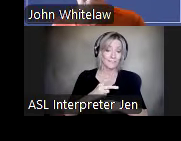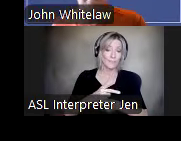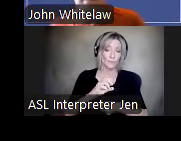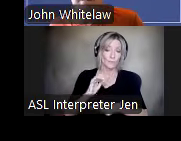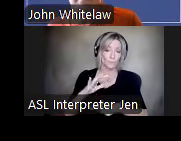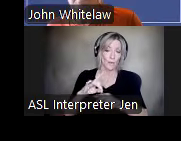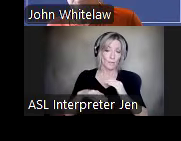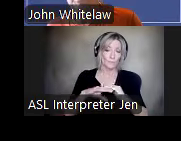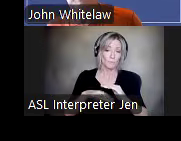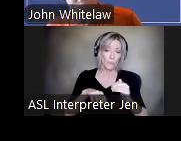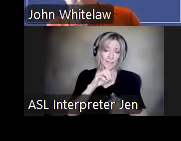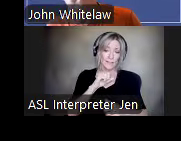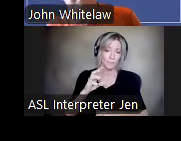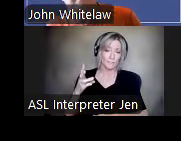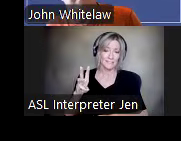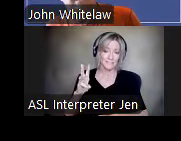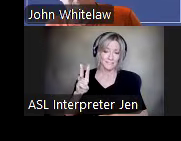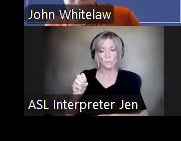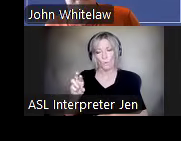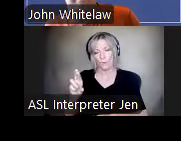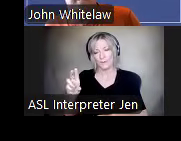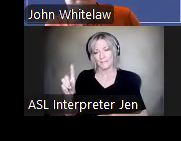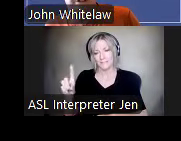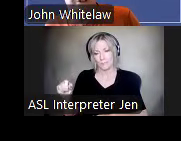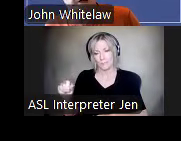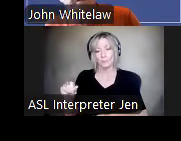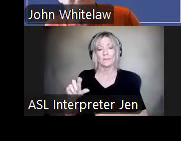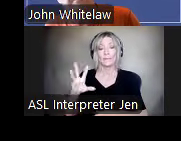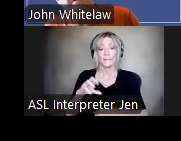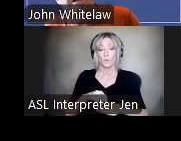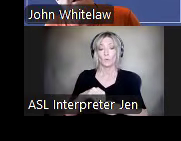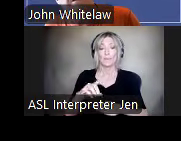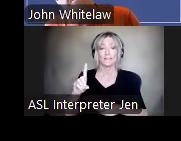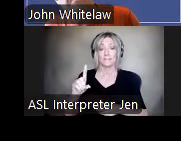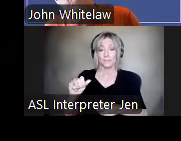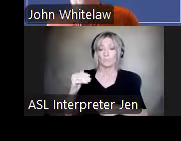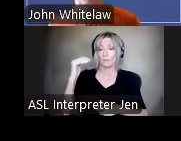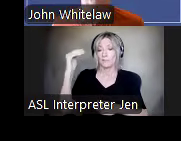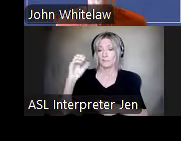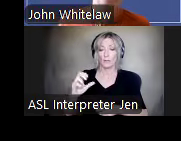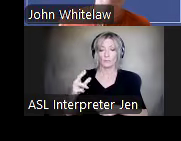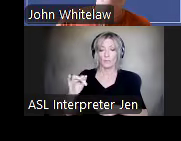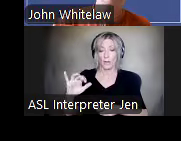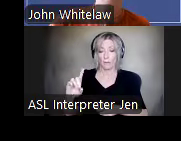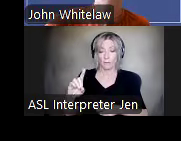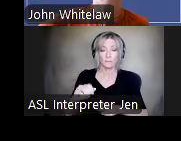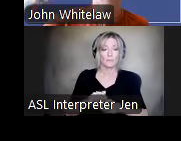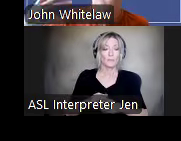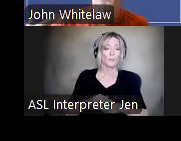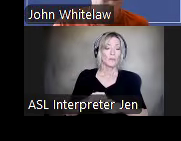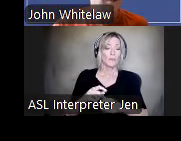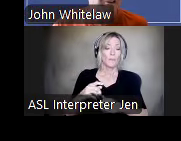16, or disabled, including a disabled adult child. What are the POMs? We've attached